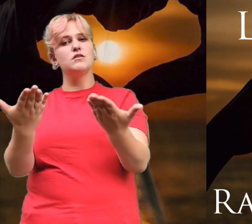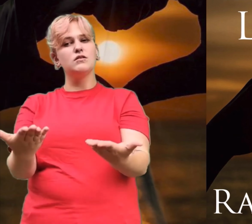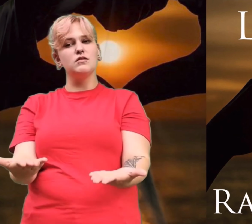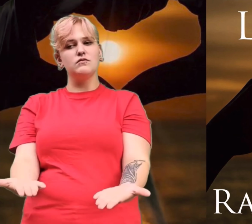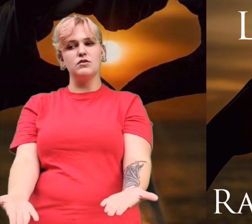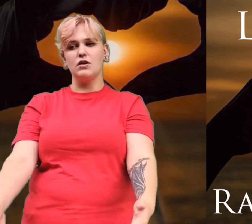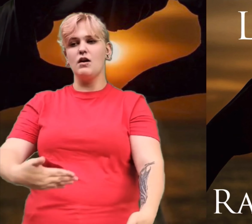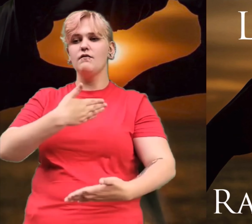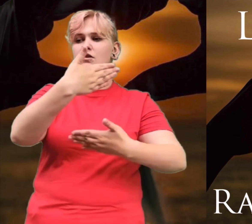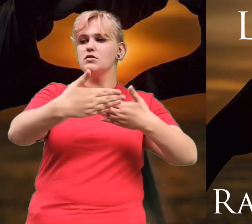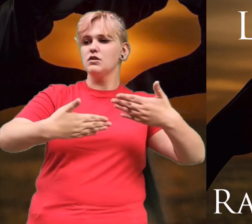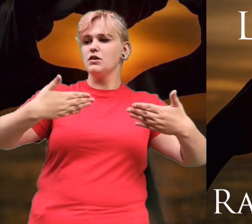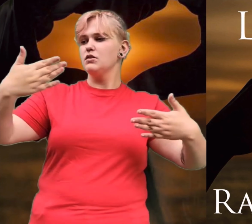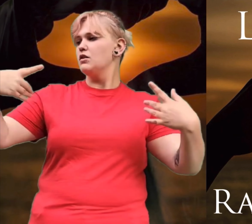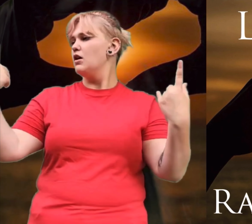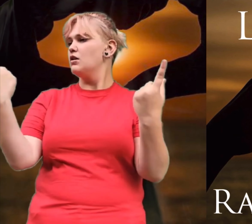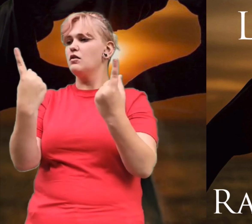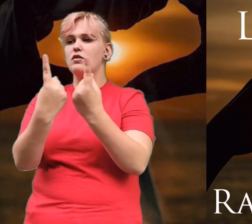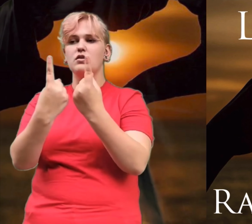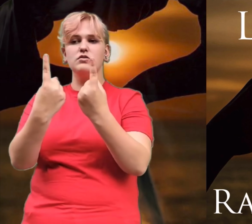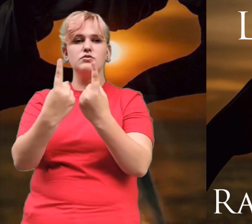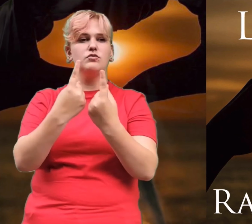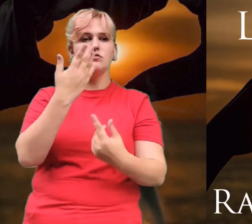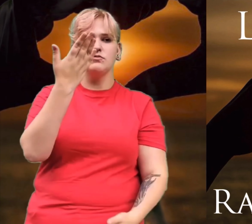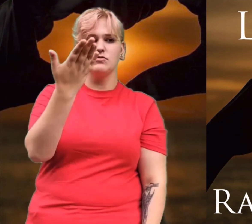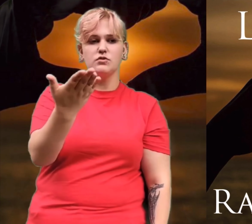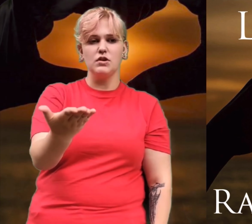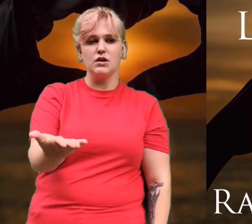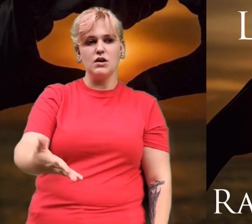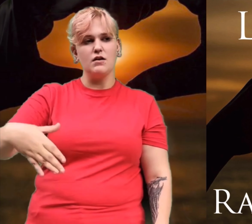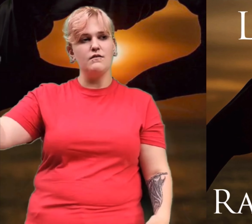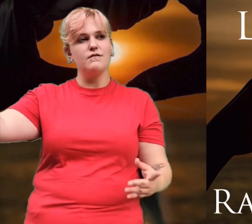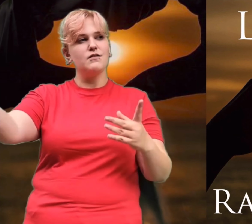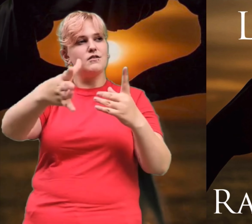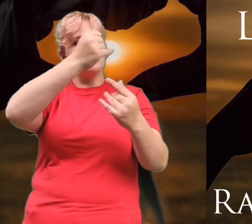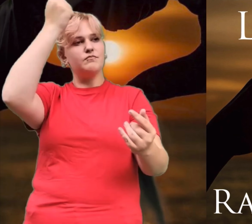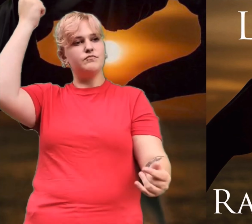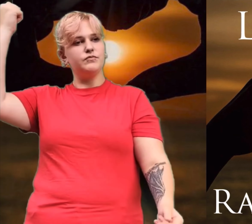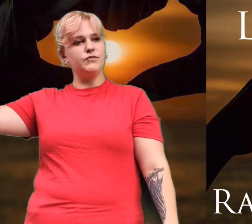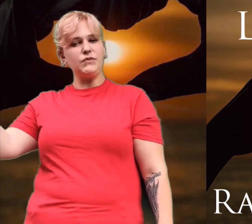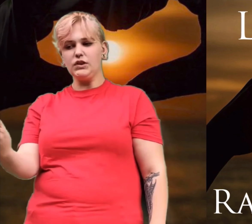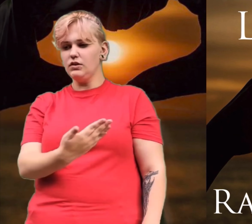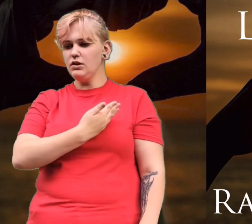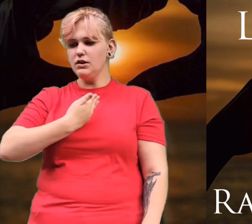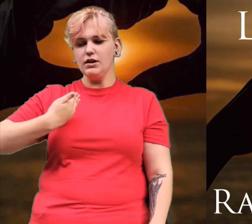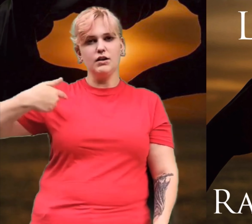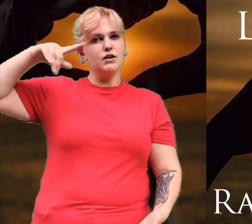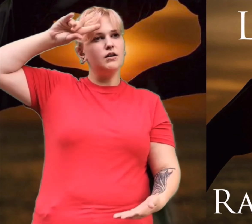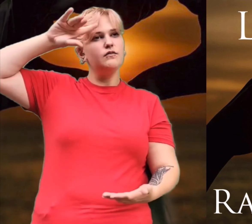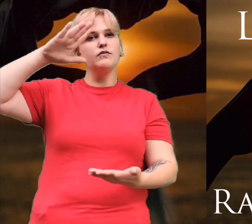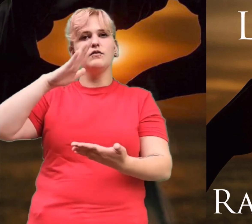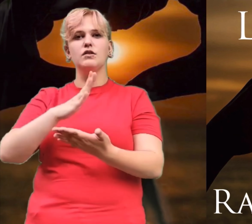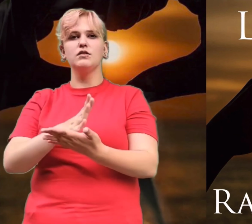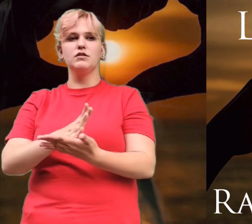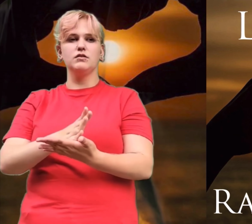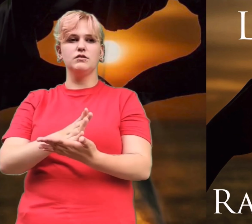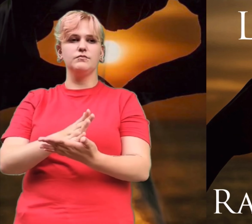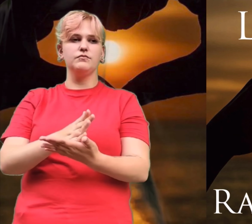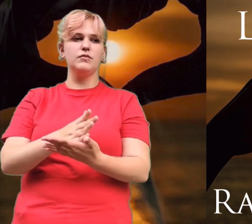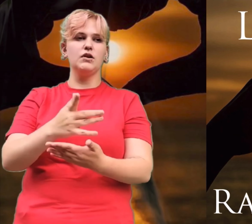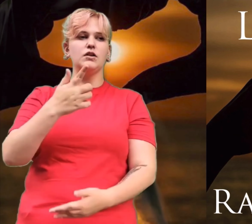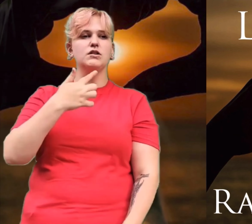for everything that you achieve. Just believe,